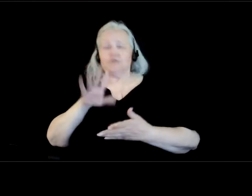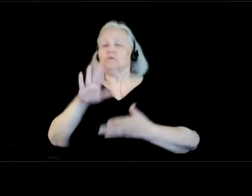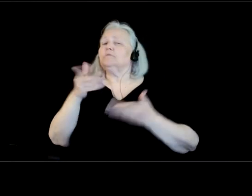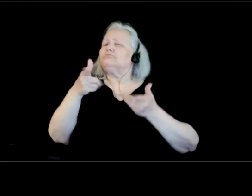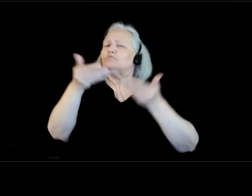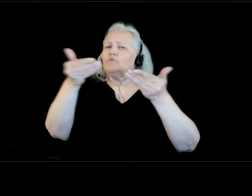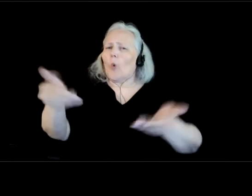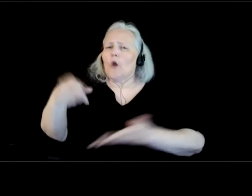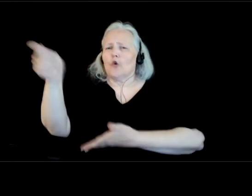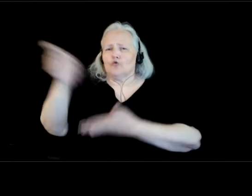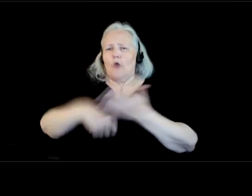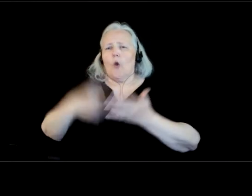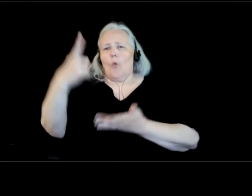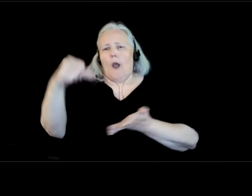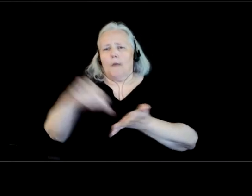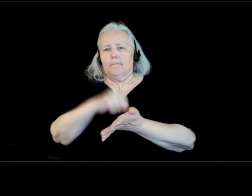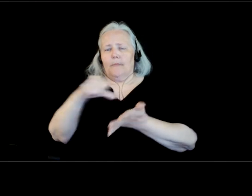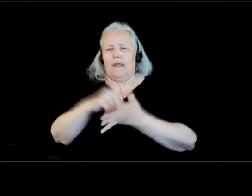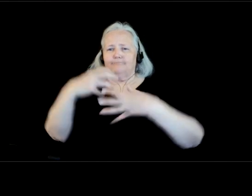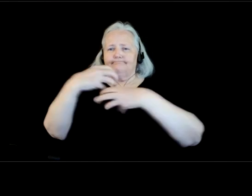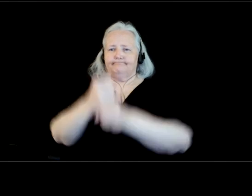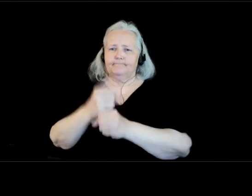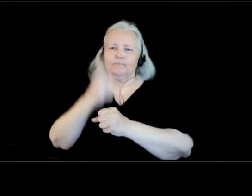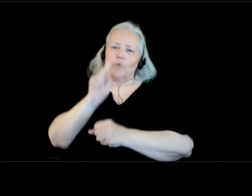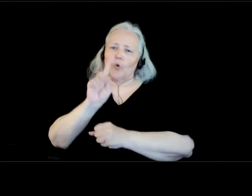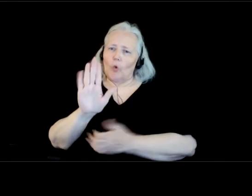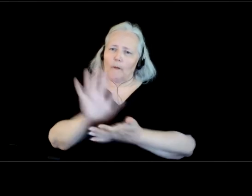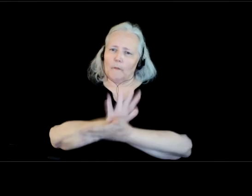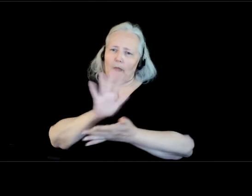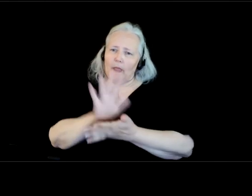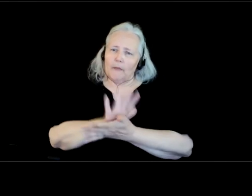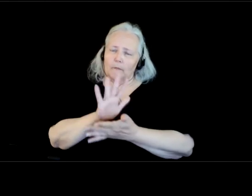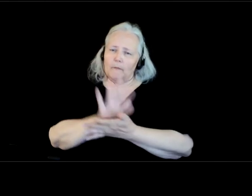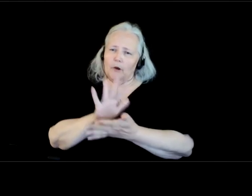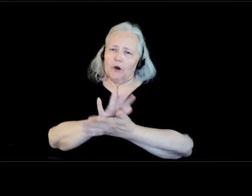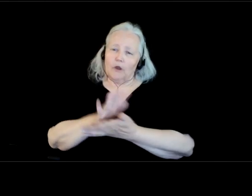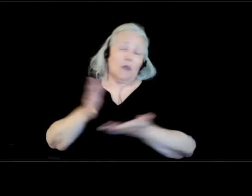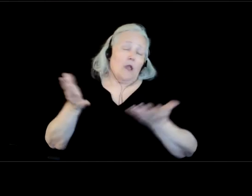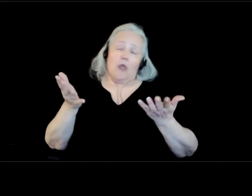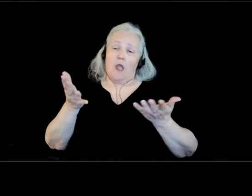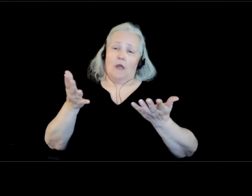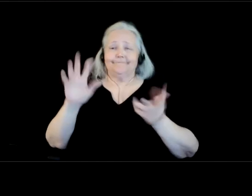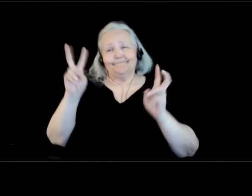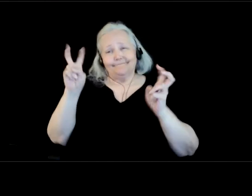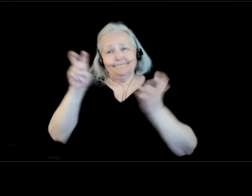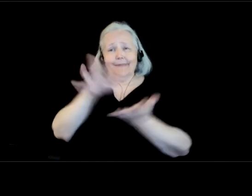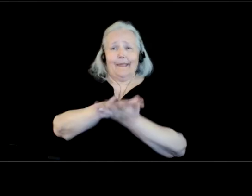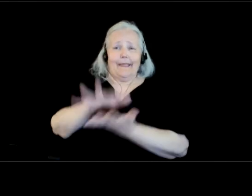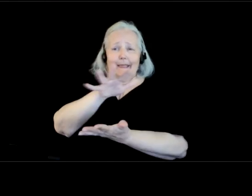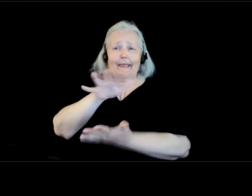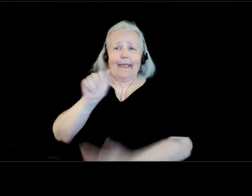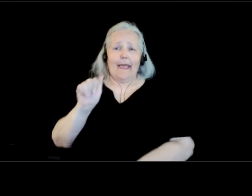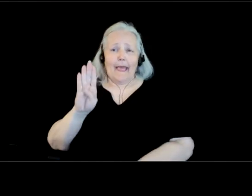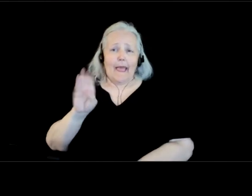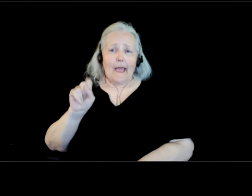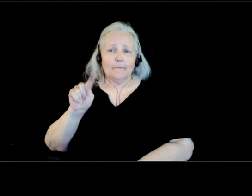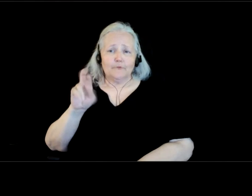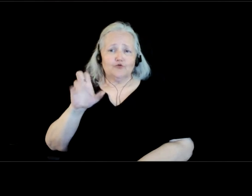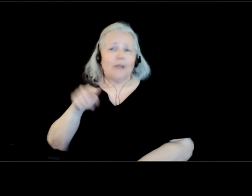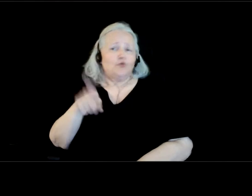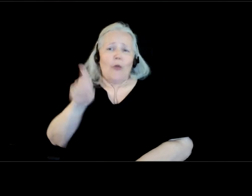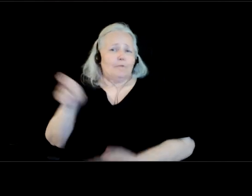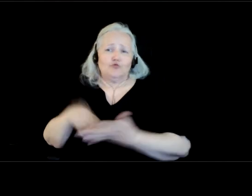one-page overview of the paper that you're thinking, which, you know, an abstract, which you would have to write for any paper. But